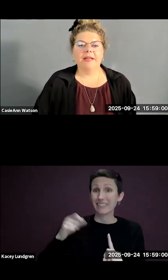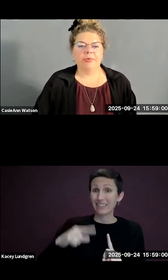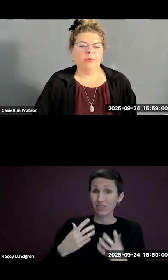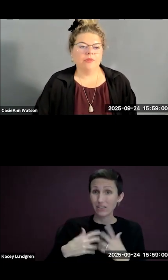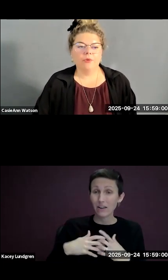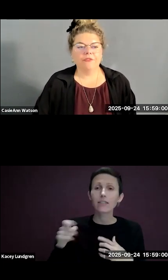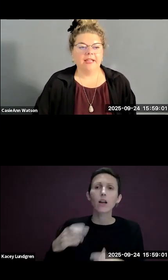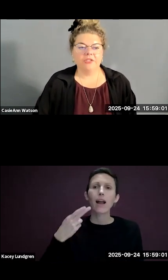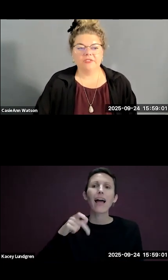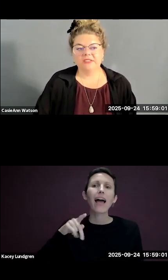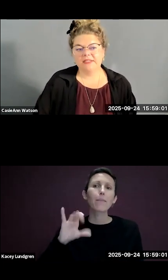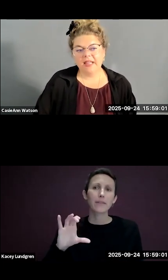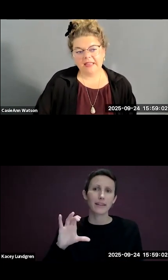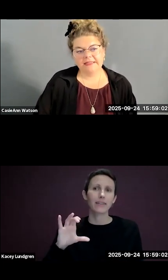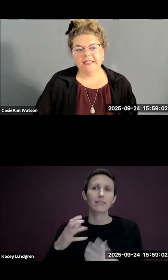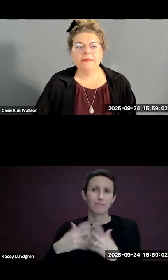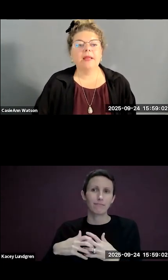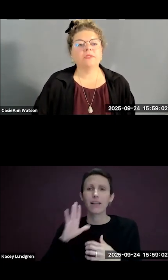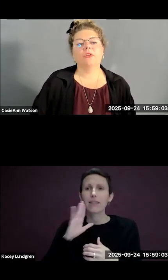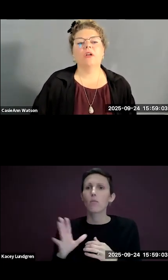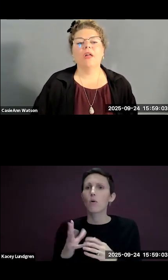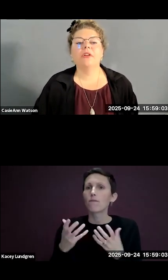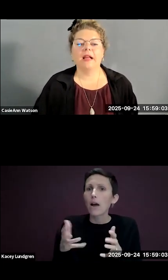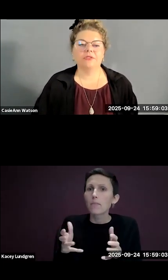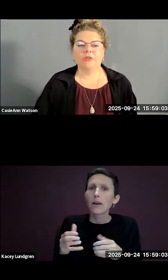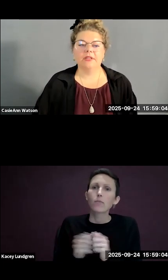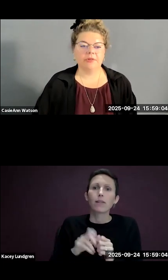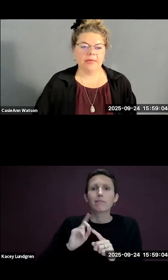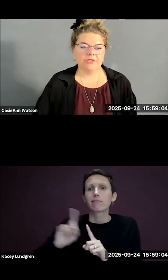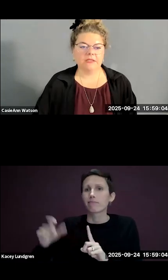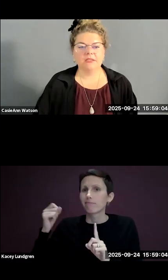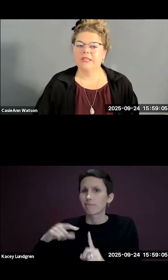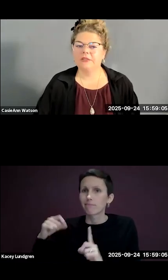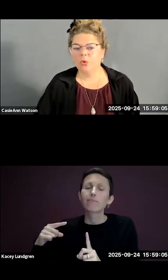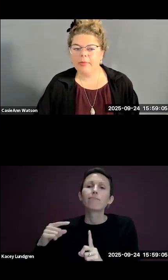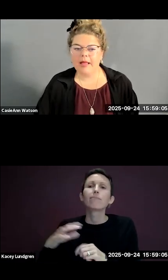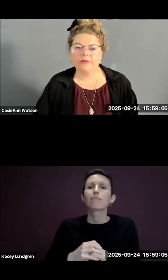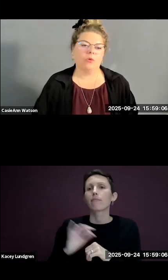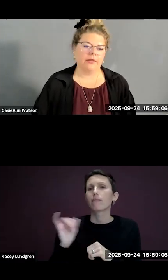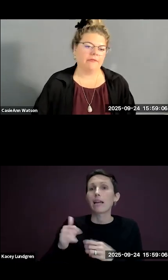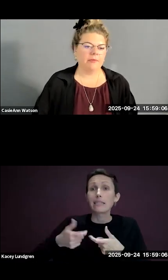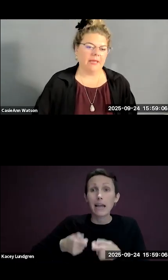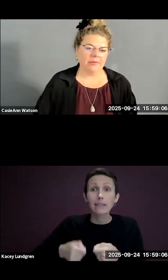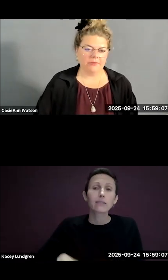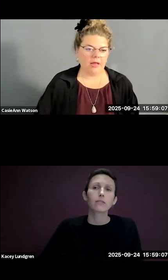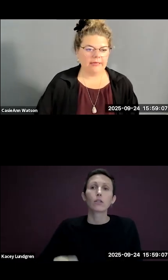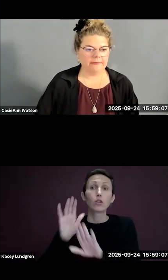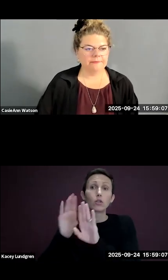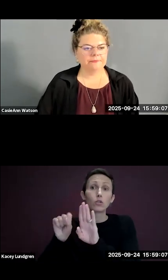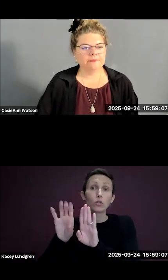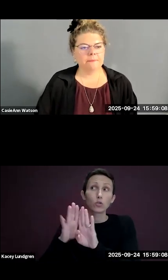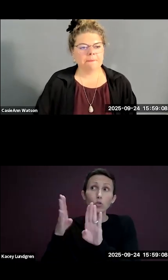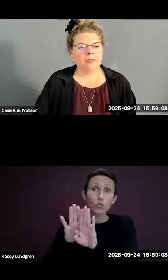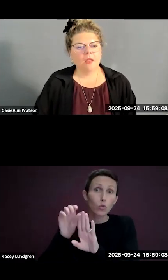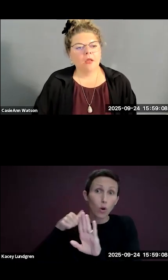devices that vibrate with notifications to text, emails, or other external information, such as doorbells or if the baby's